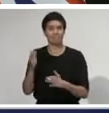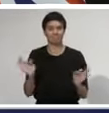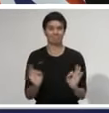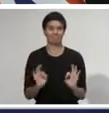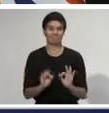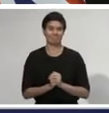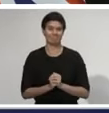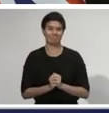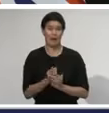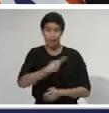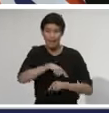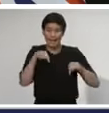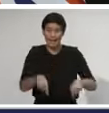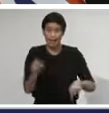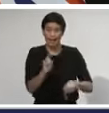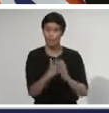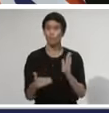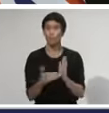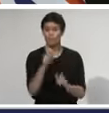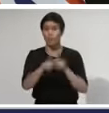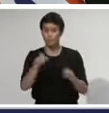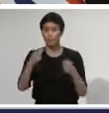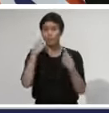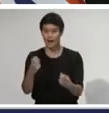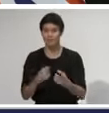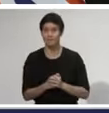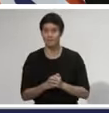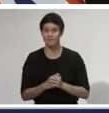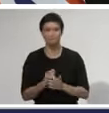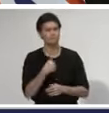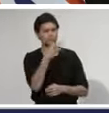do, is to look after the New Zealand population. I do things on behalf of people that have just asked us questions around...